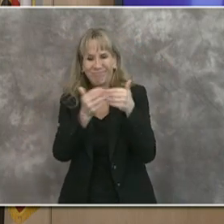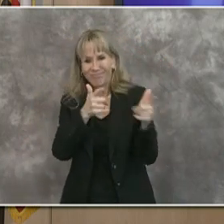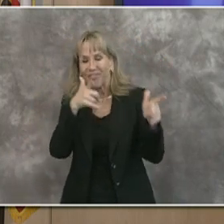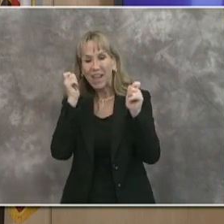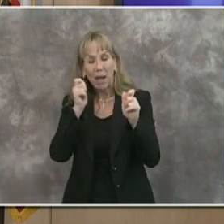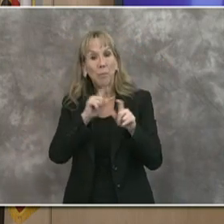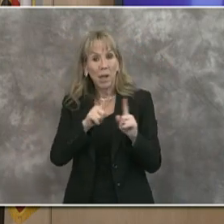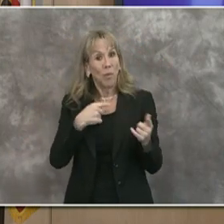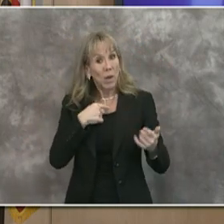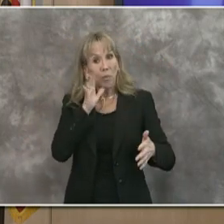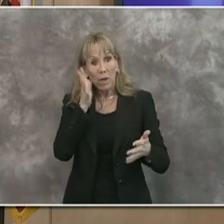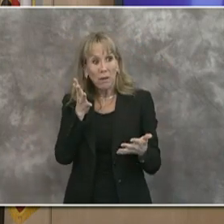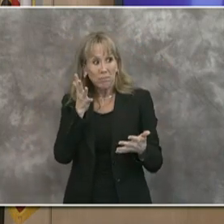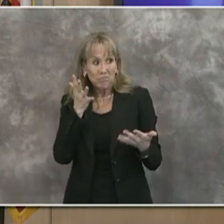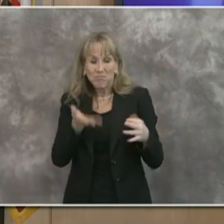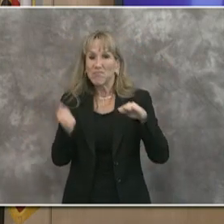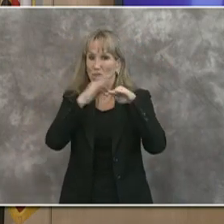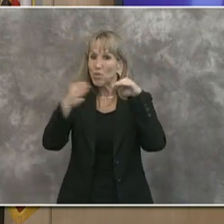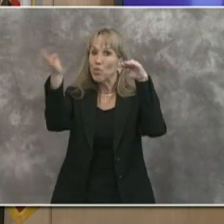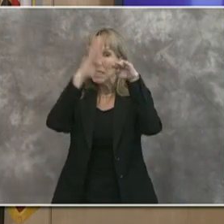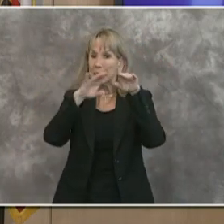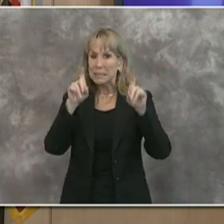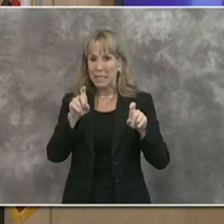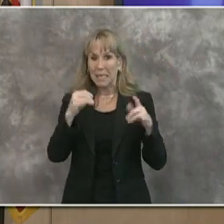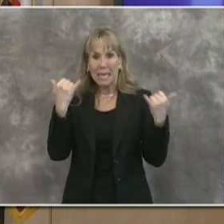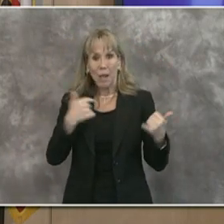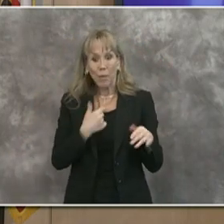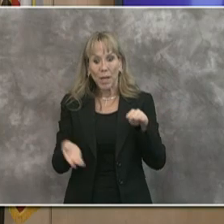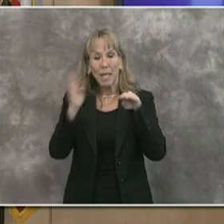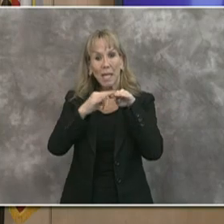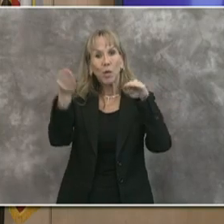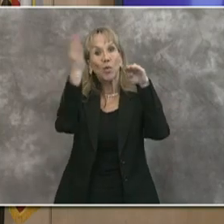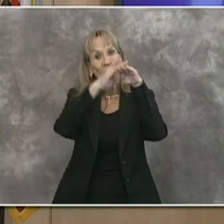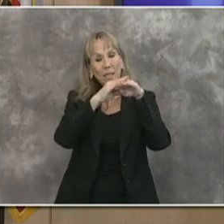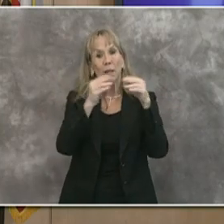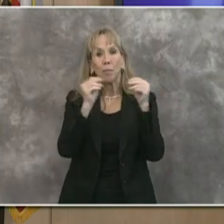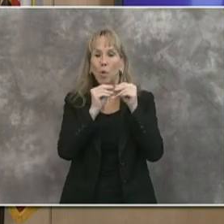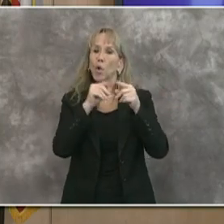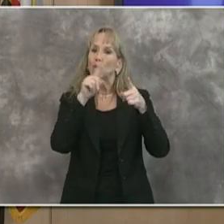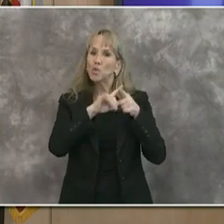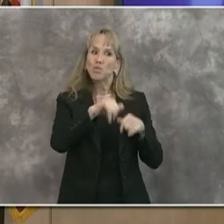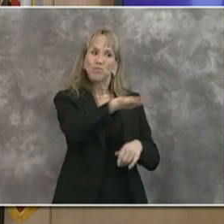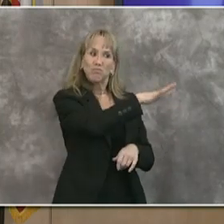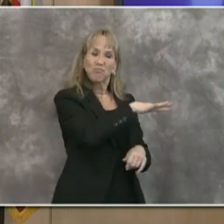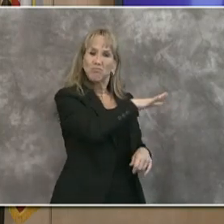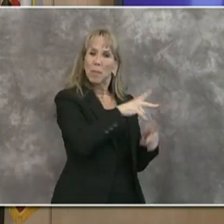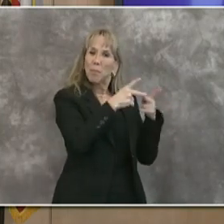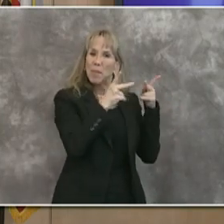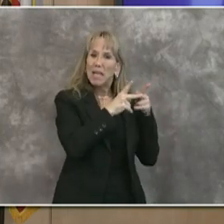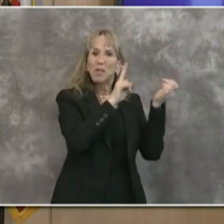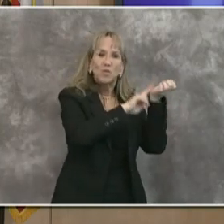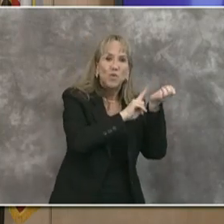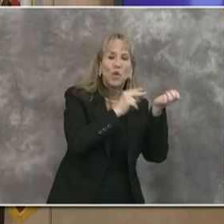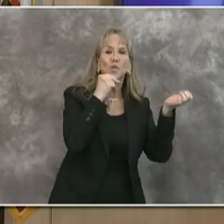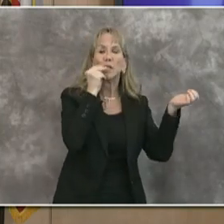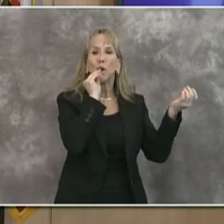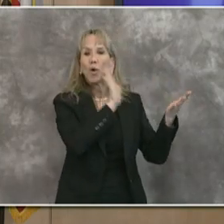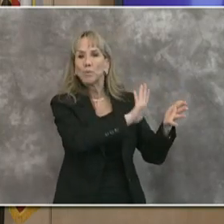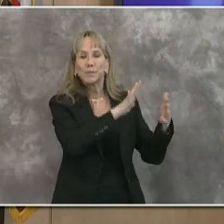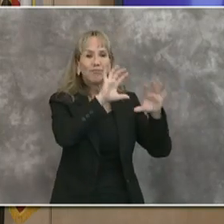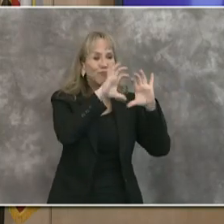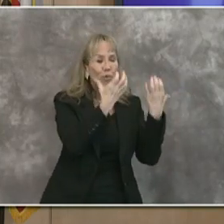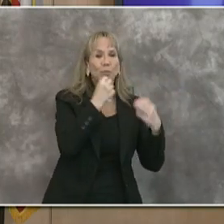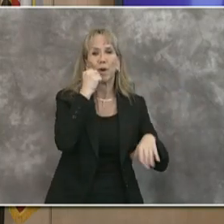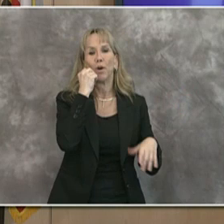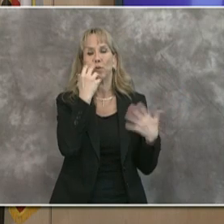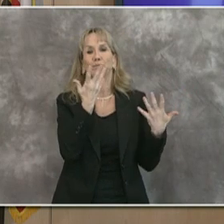increases in testing. And as we continue our aggressive efforts to get out to congregate care settings, to test everyone who's there, both resident and